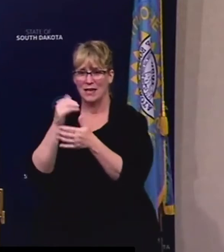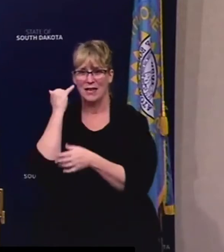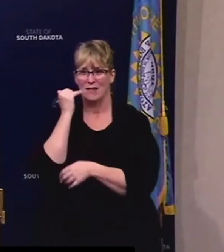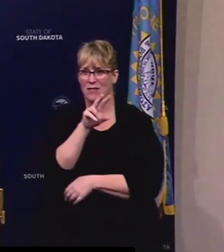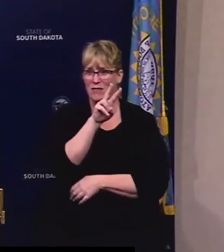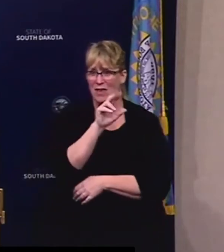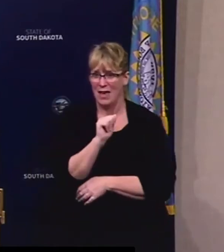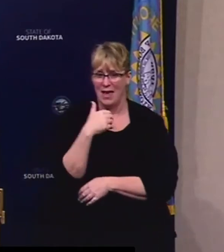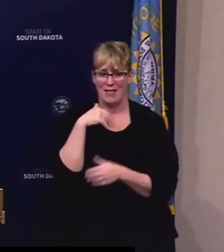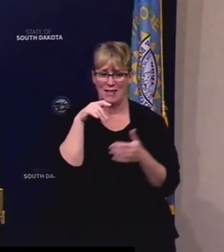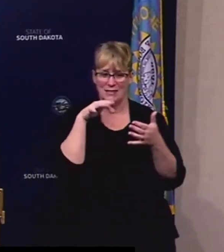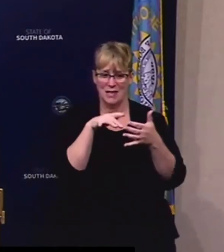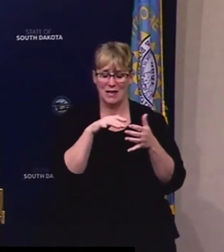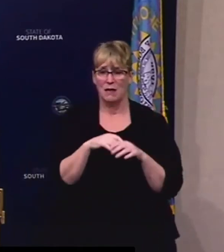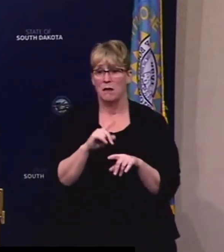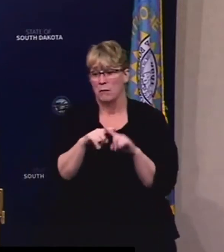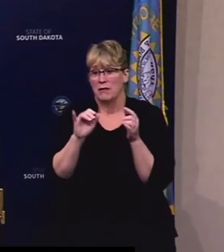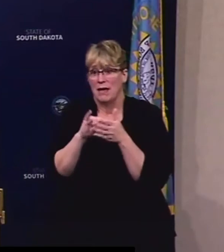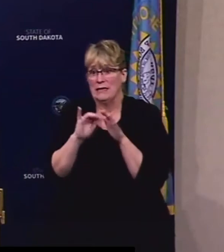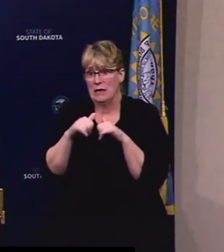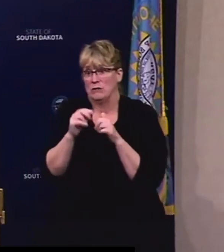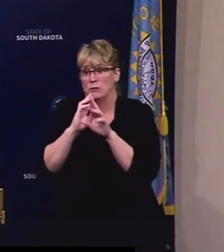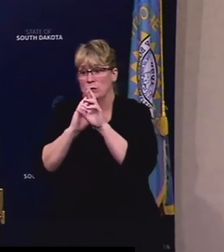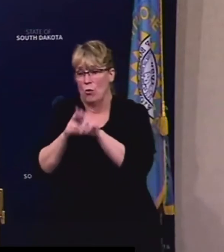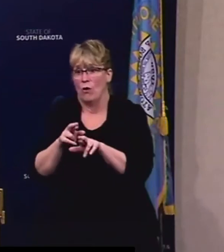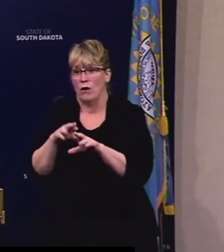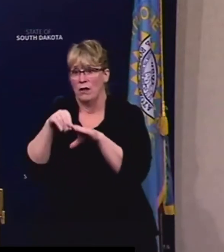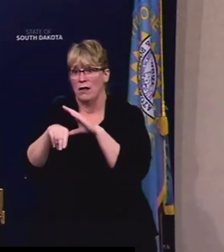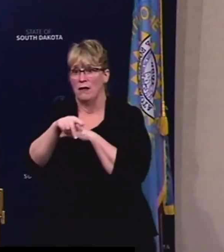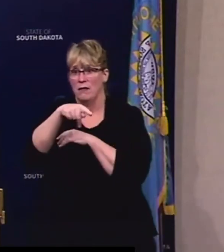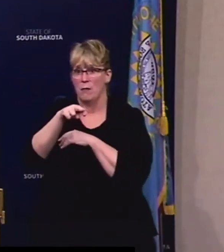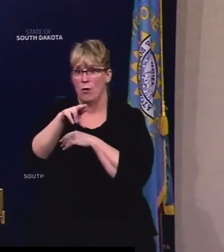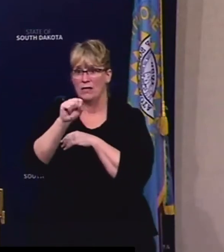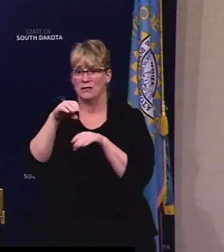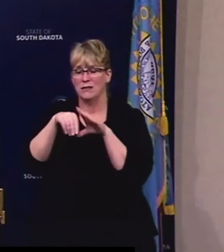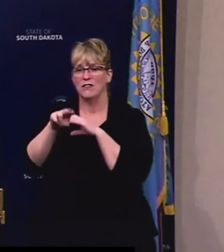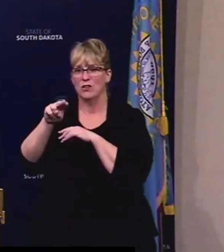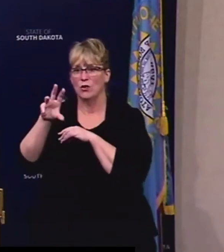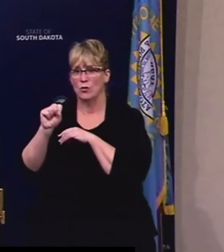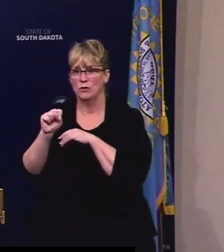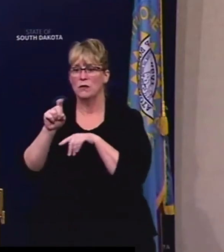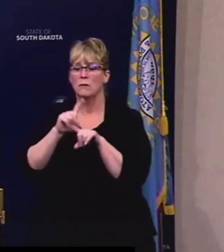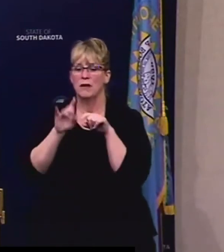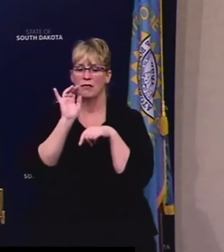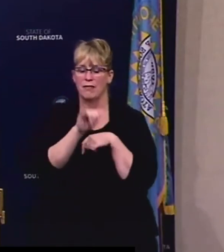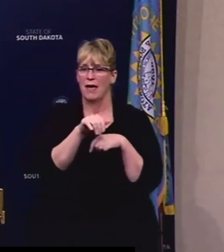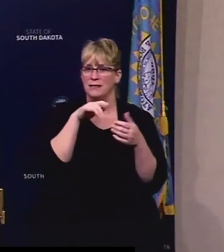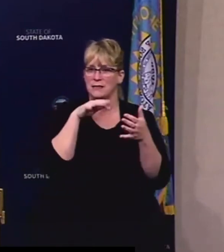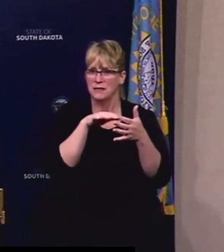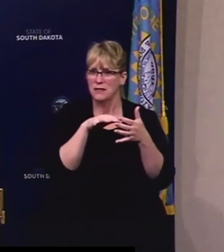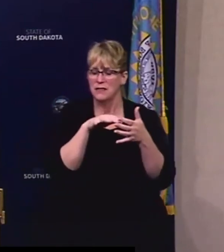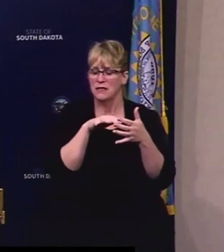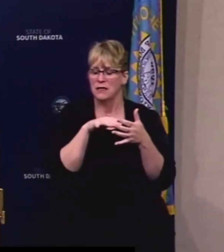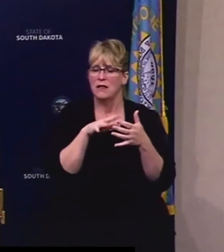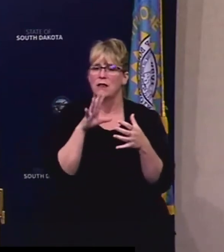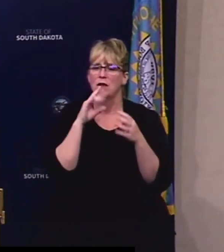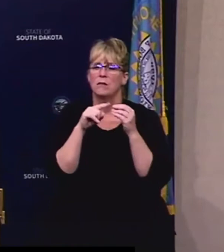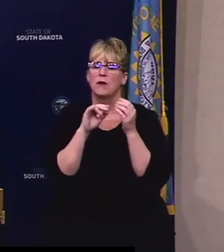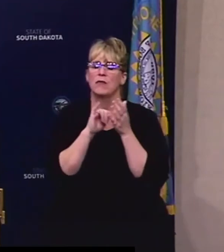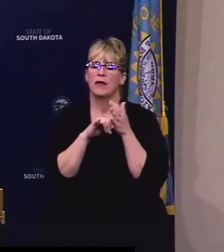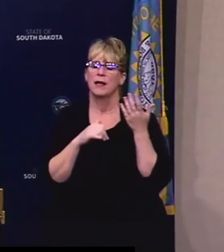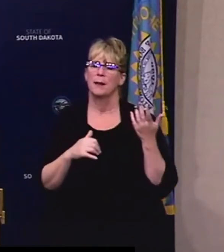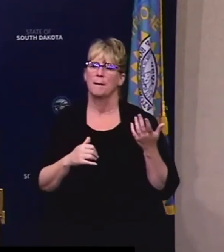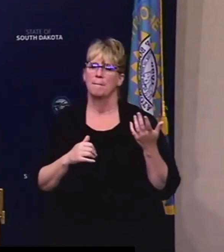conducted it. But that's the way it's been reported many times in the press. But that study, they talked about it